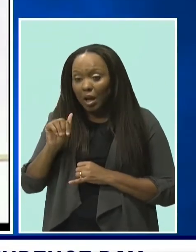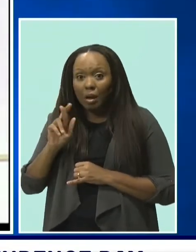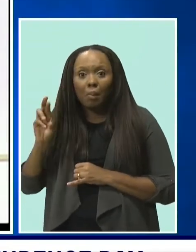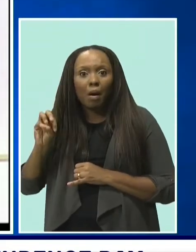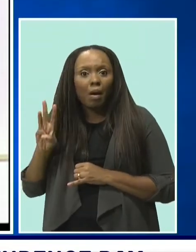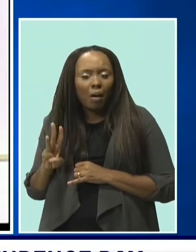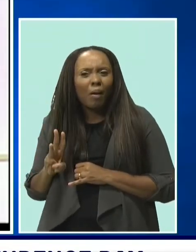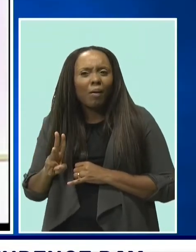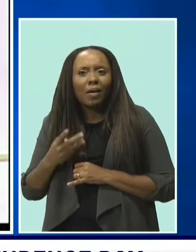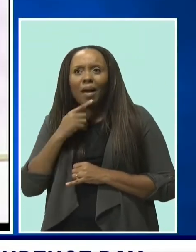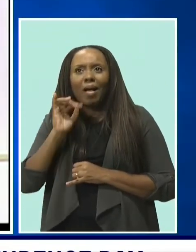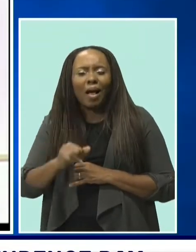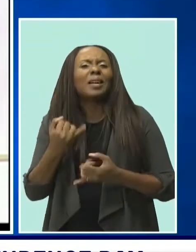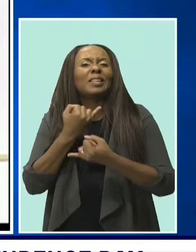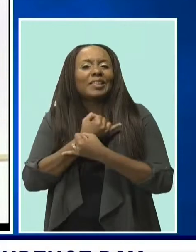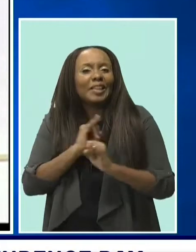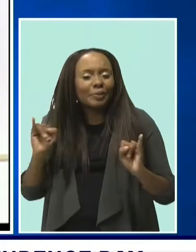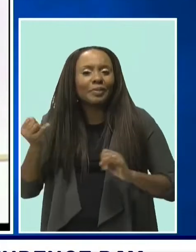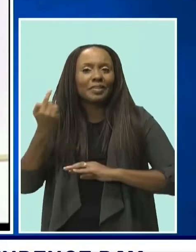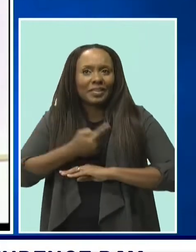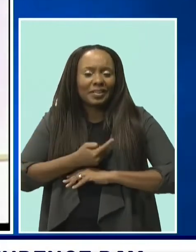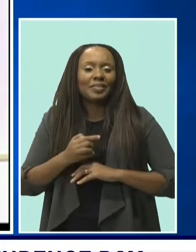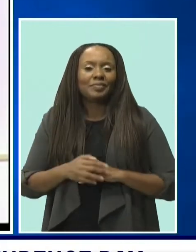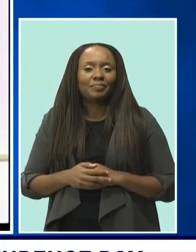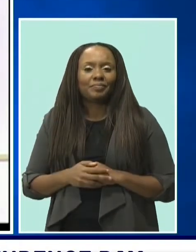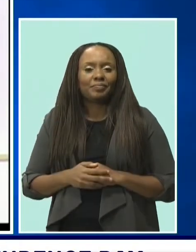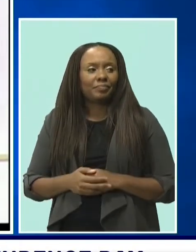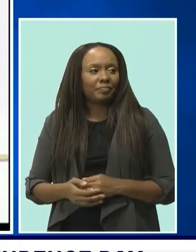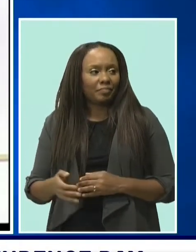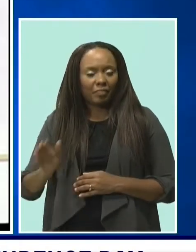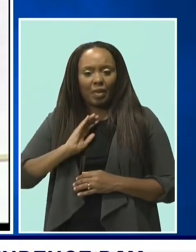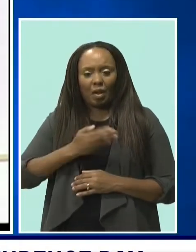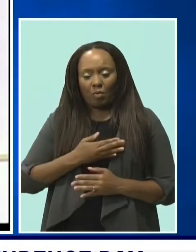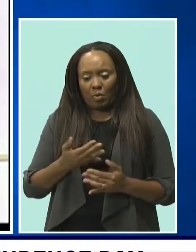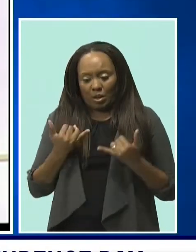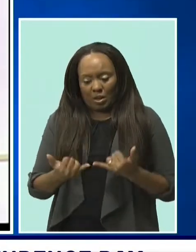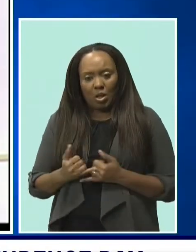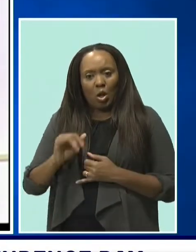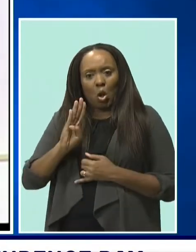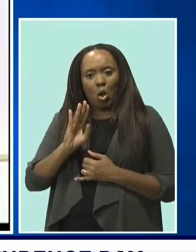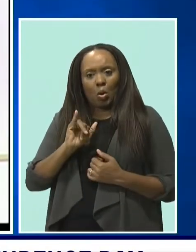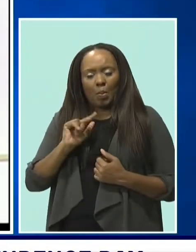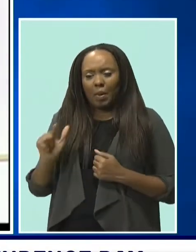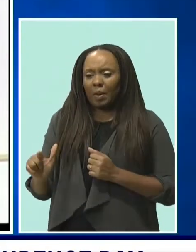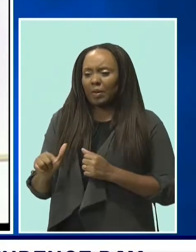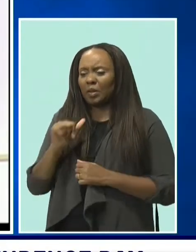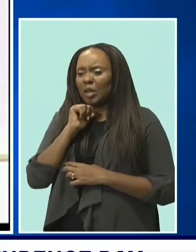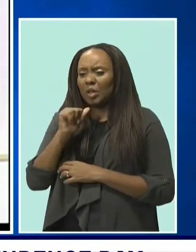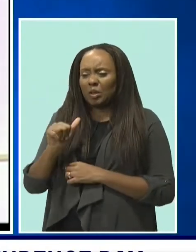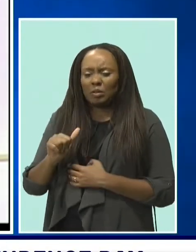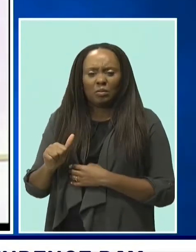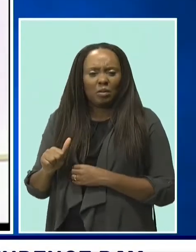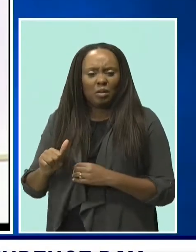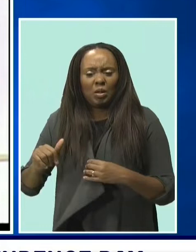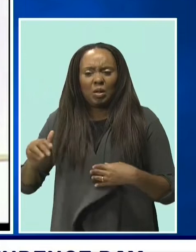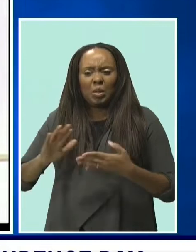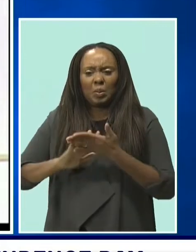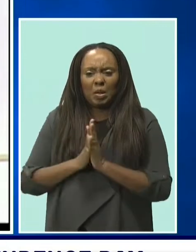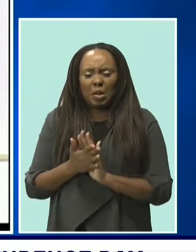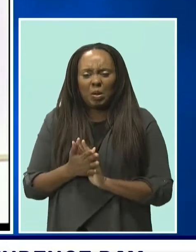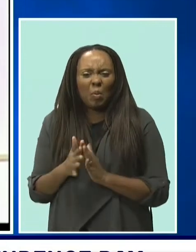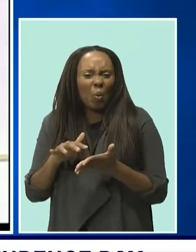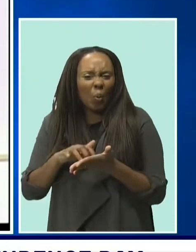particular bill, sir, will not dilute. It will not dilute the contribution